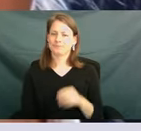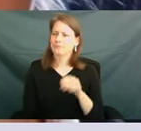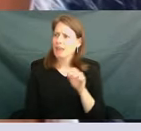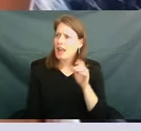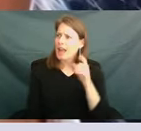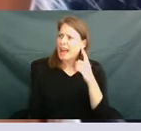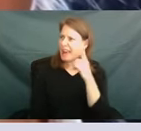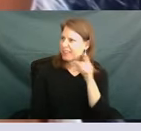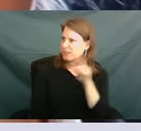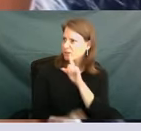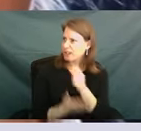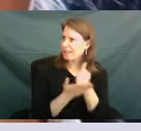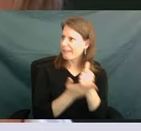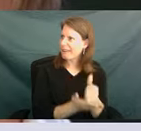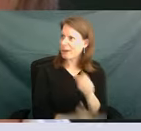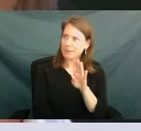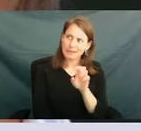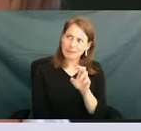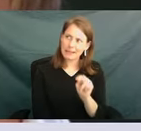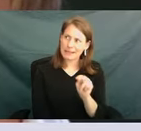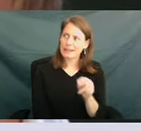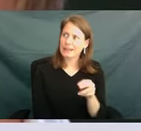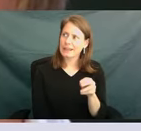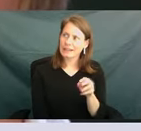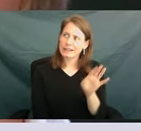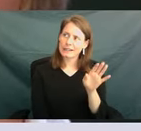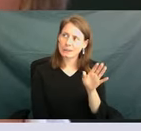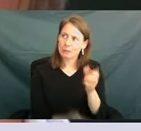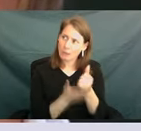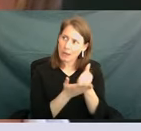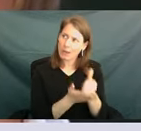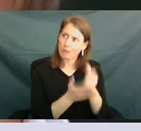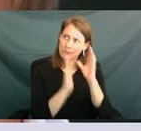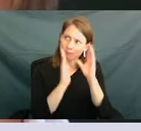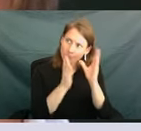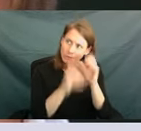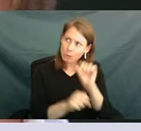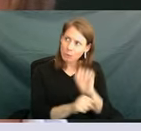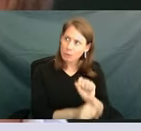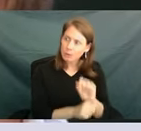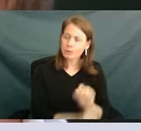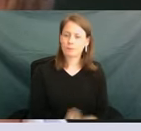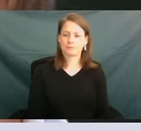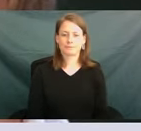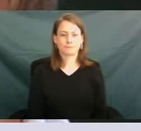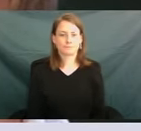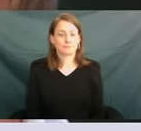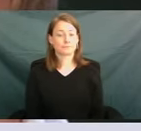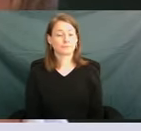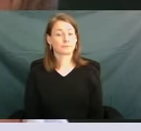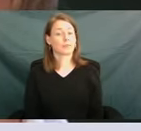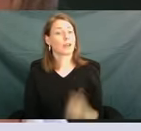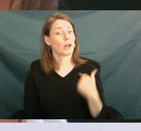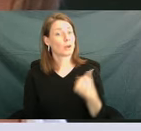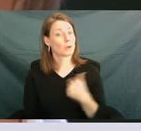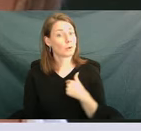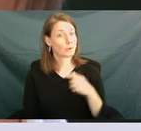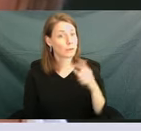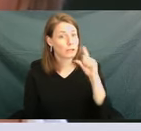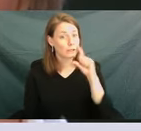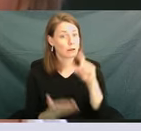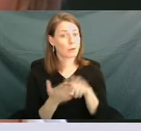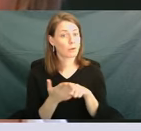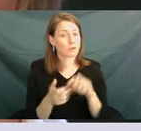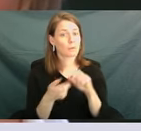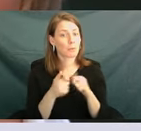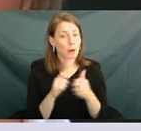and to concentrate. As we moved on, we found that the problems and the incidences lessened, and Ben was quite